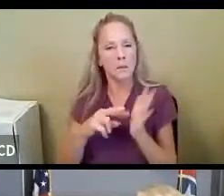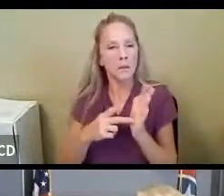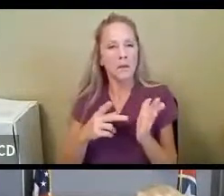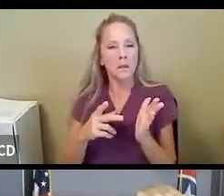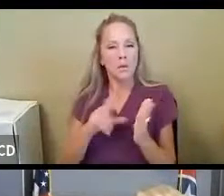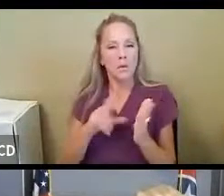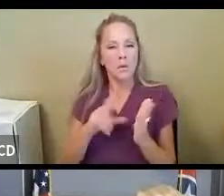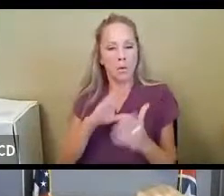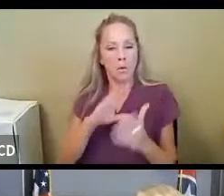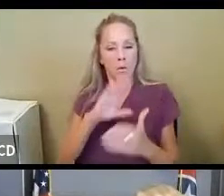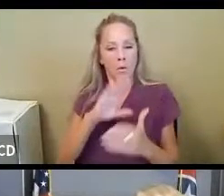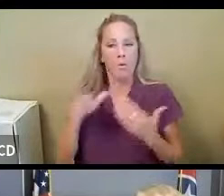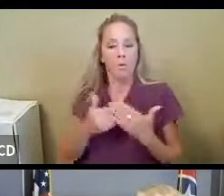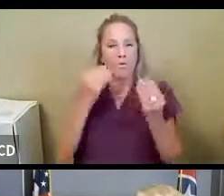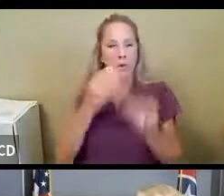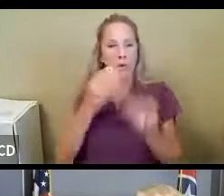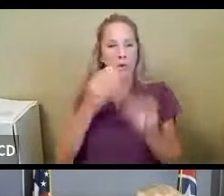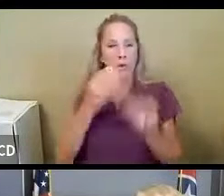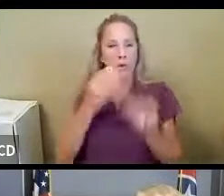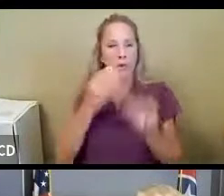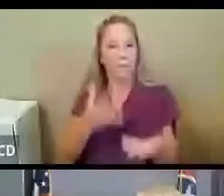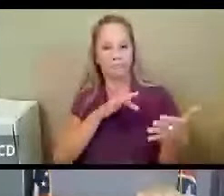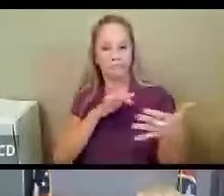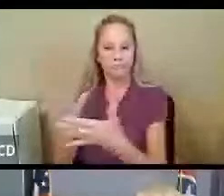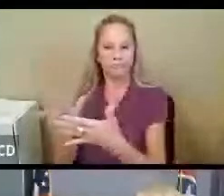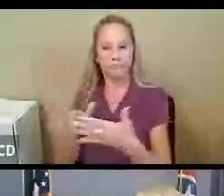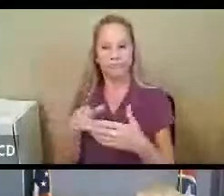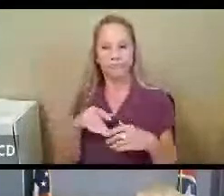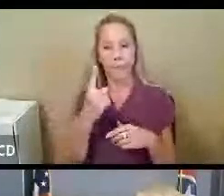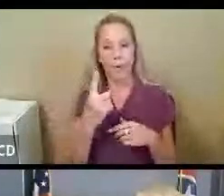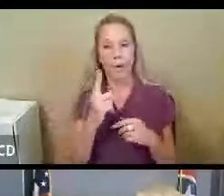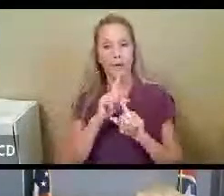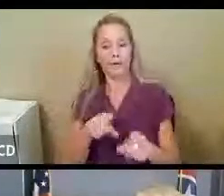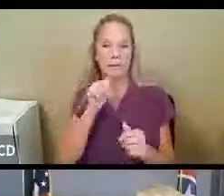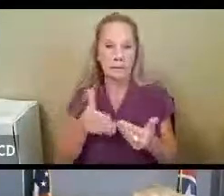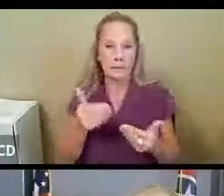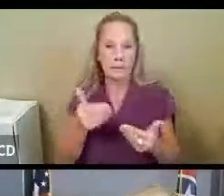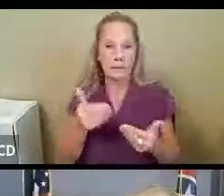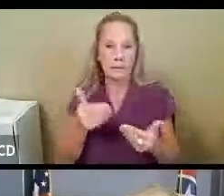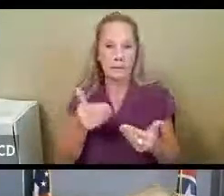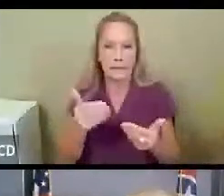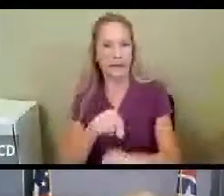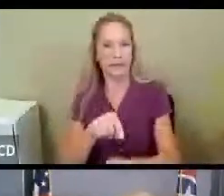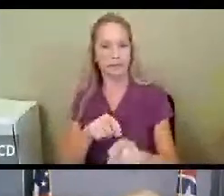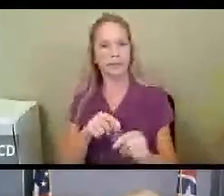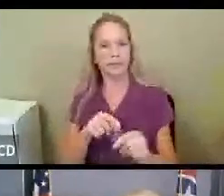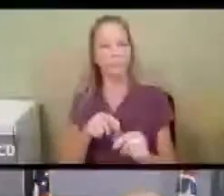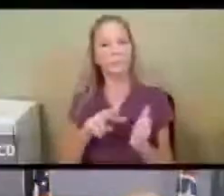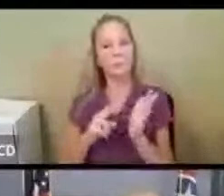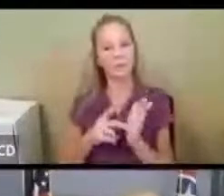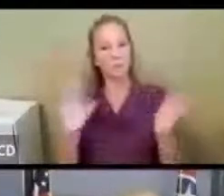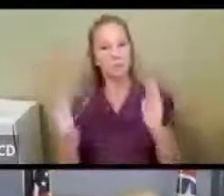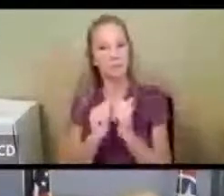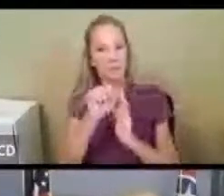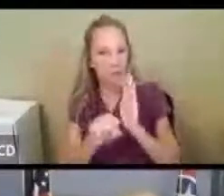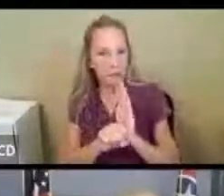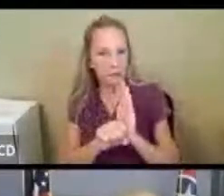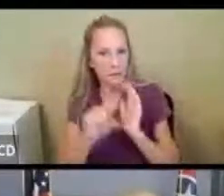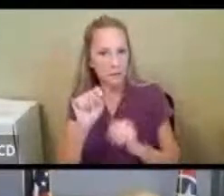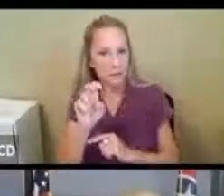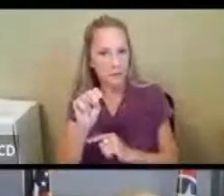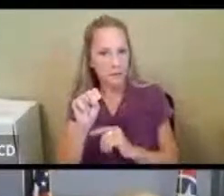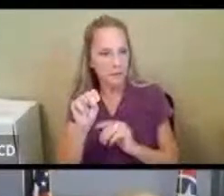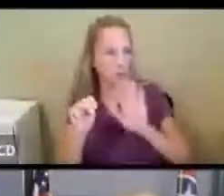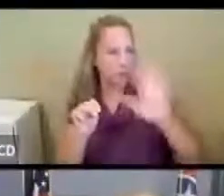all those pieces, and I don't think there's one easy answer. We did get some suggestions from the state on looking at a combination of data